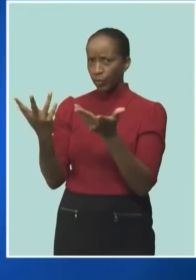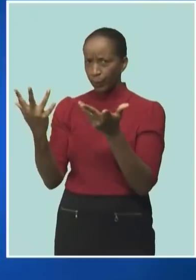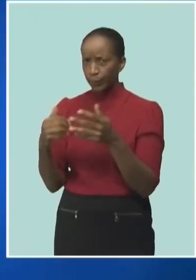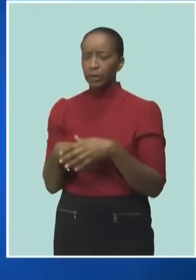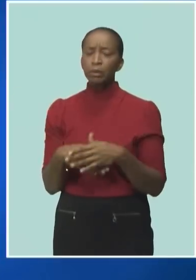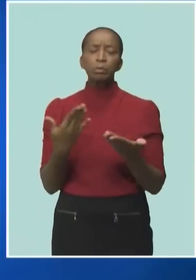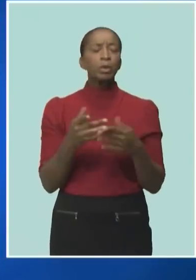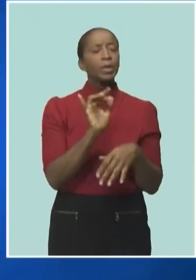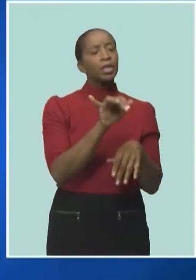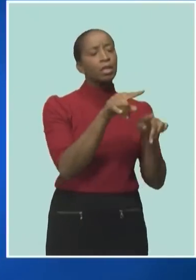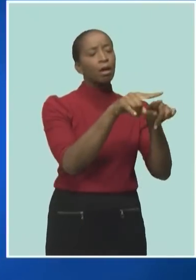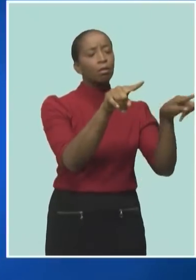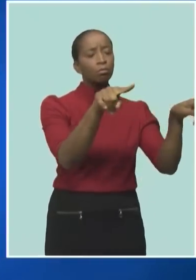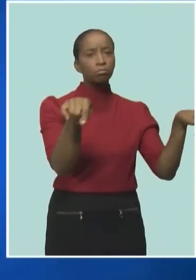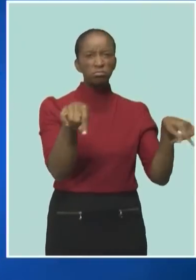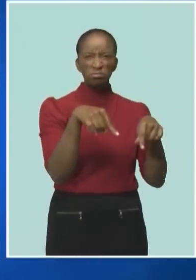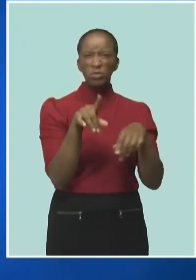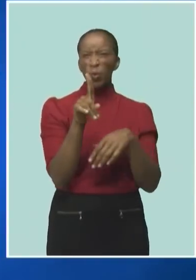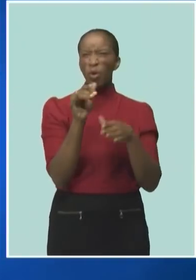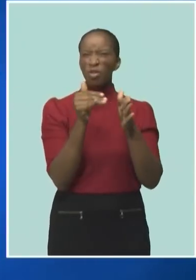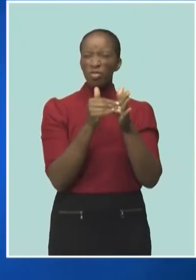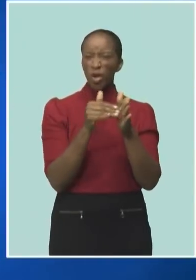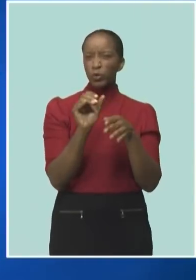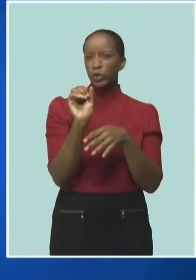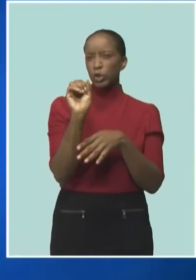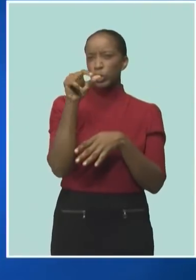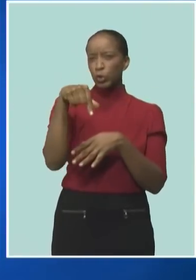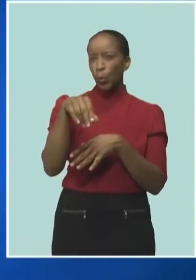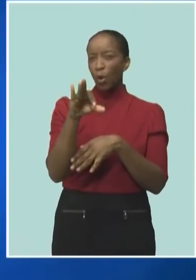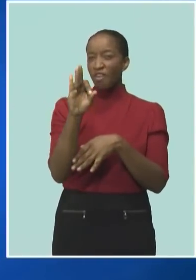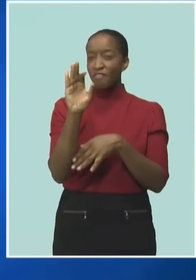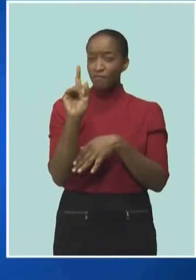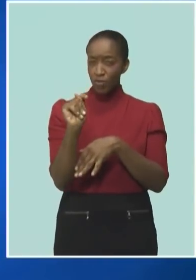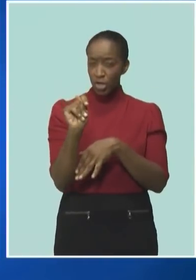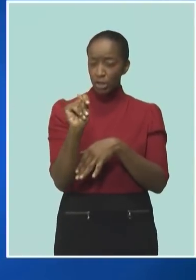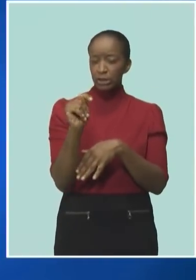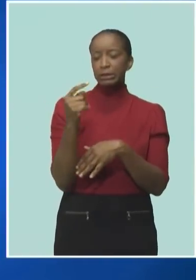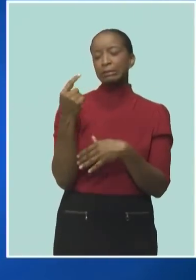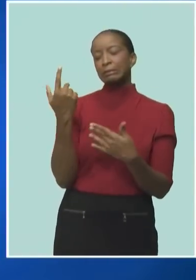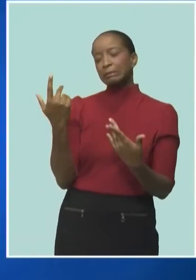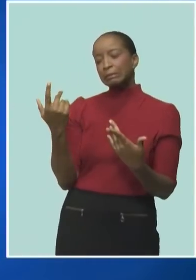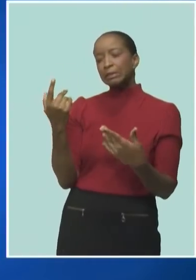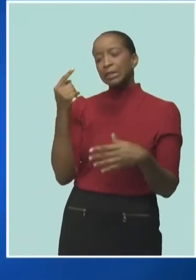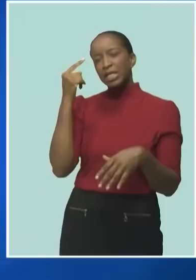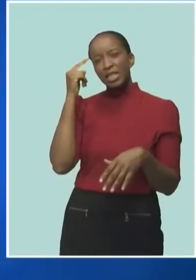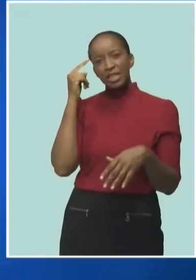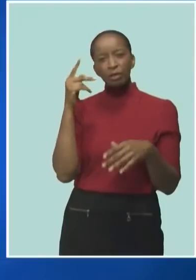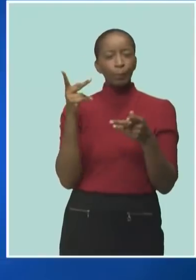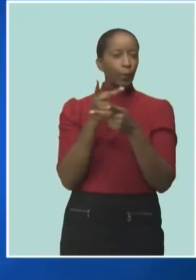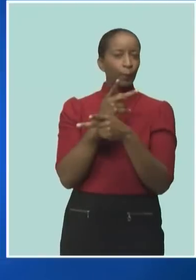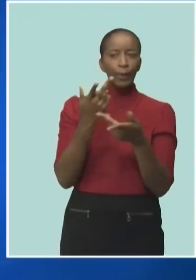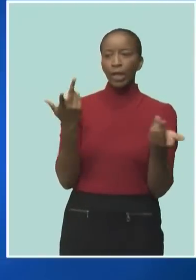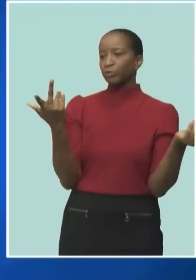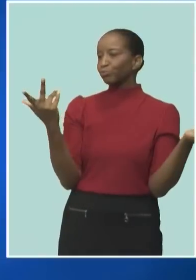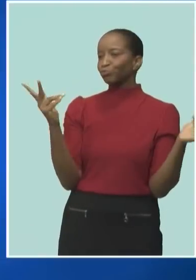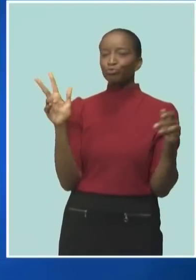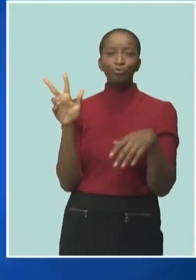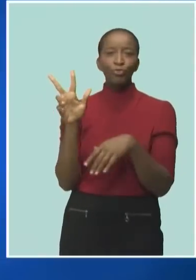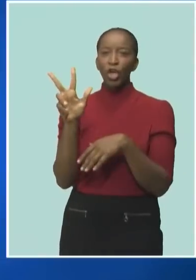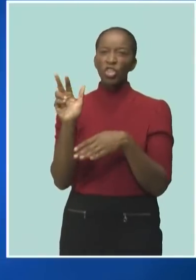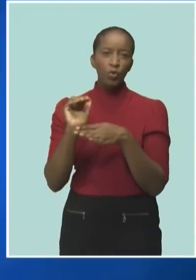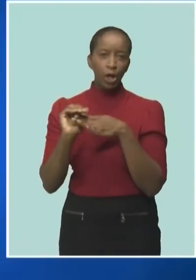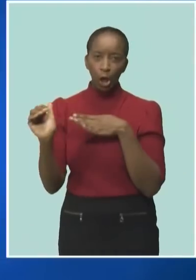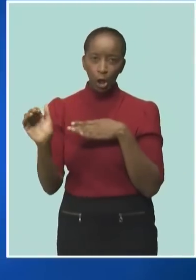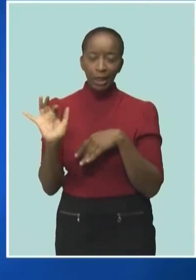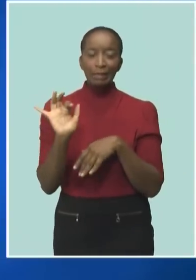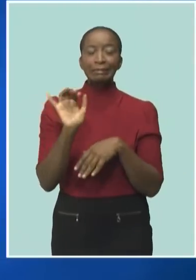1,000 square foot and you take a $300 per square foot rebuilding cost, we're talking about you will need $300,000